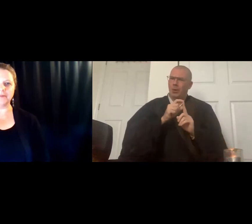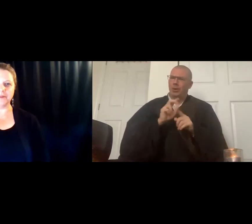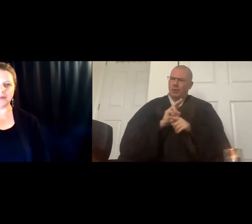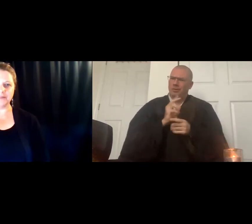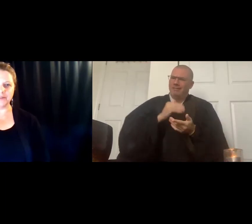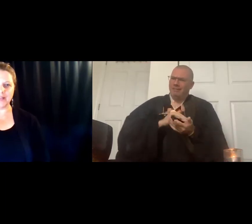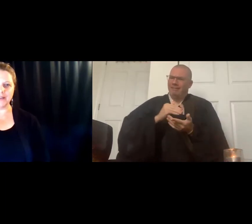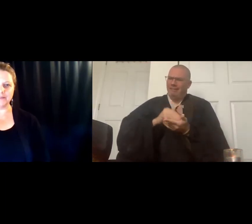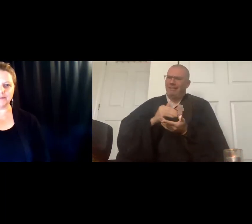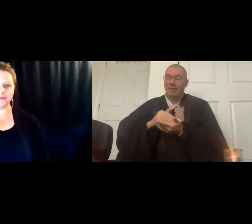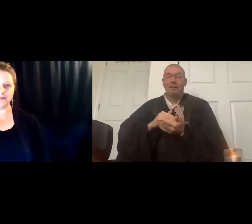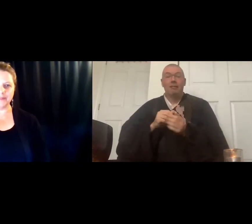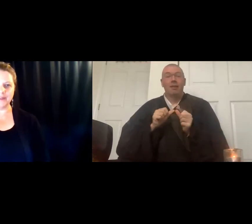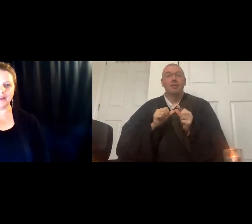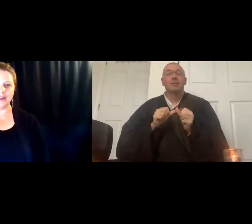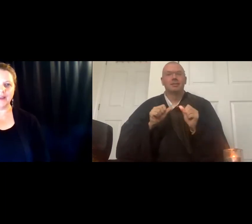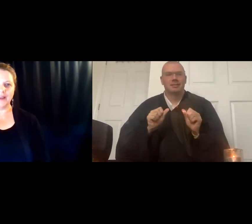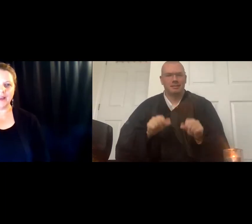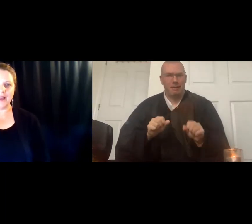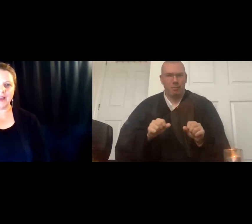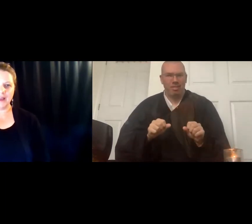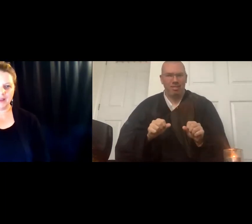do it for the rest of your life.